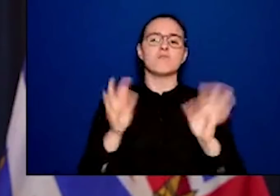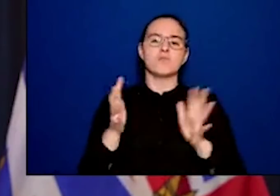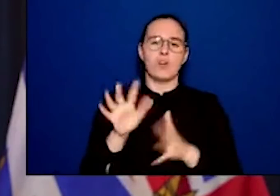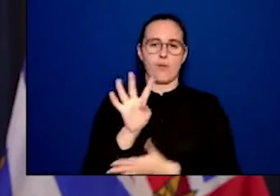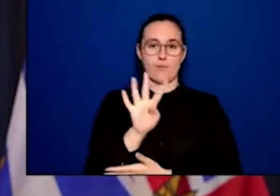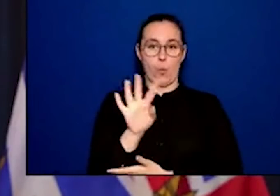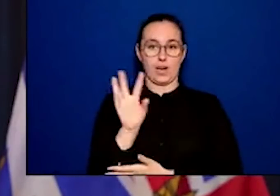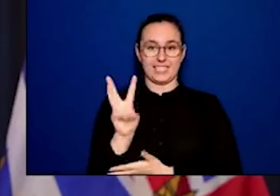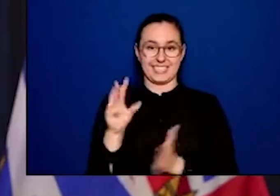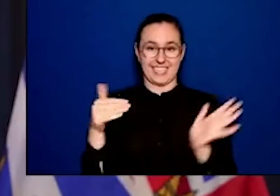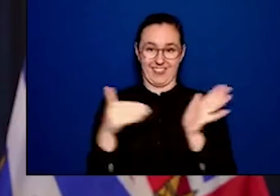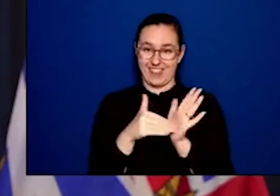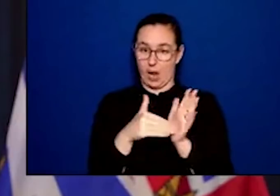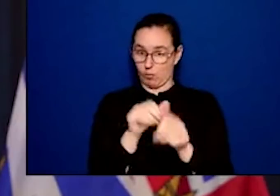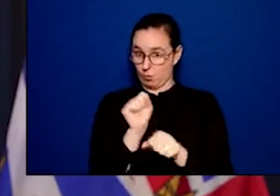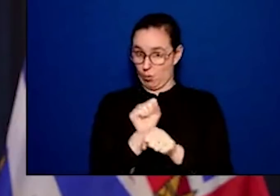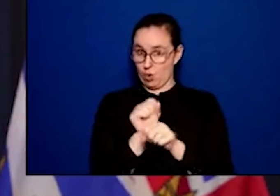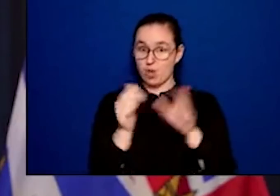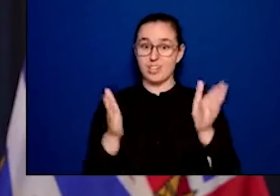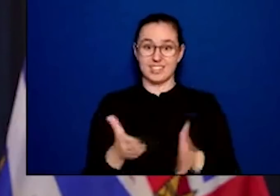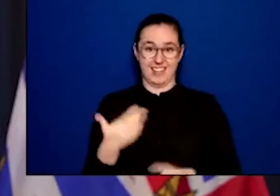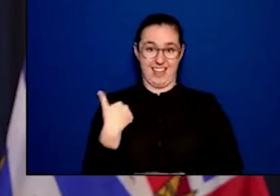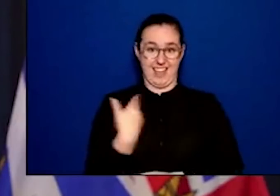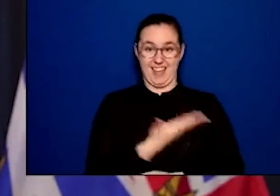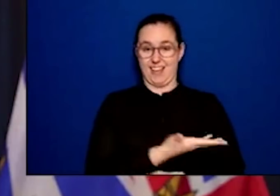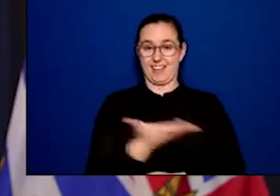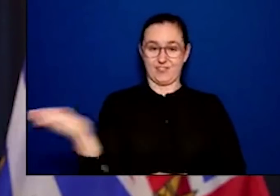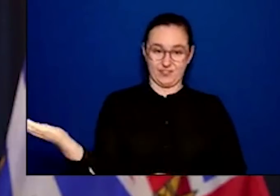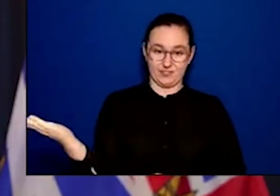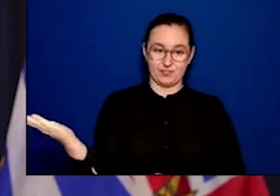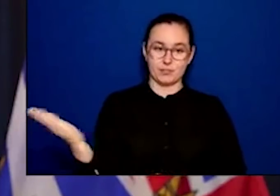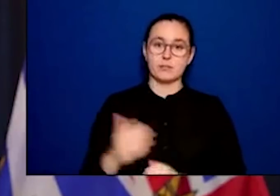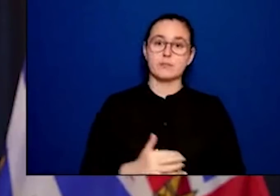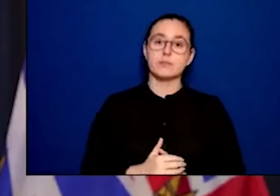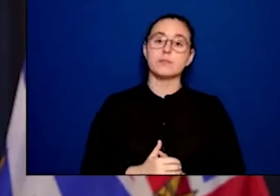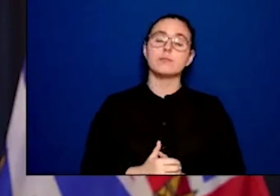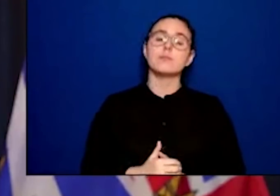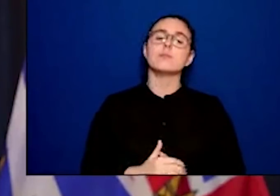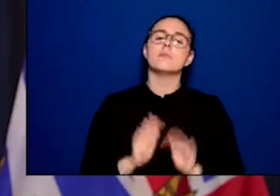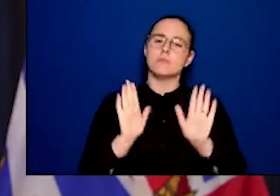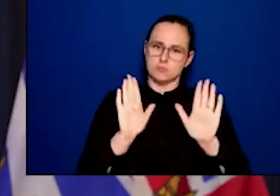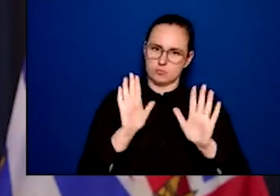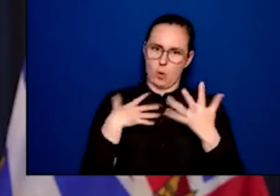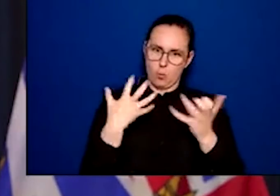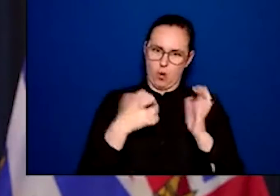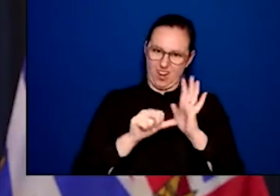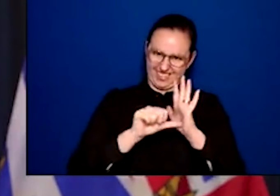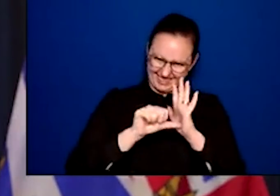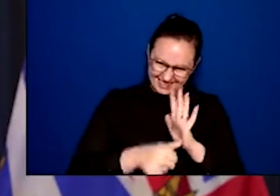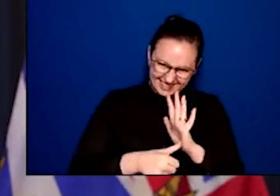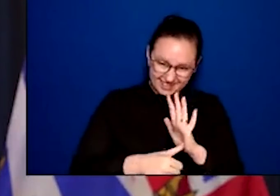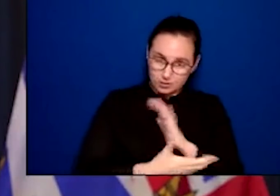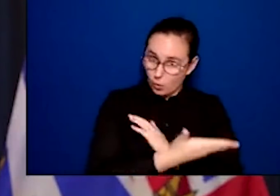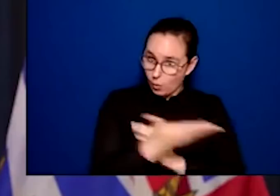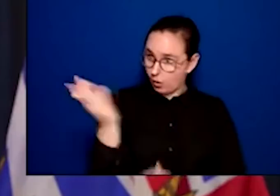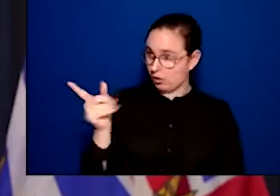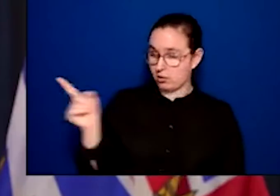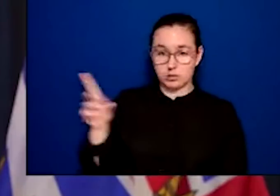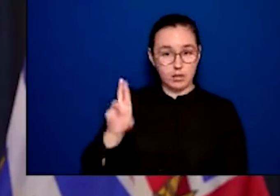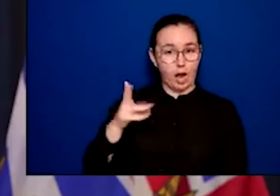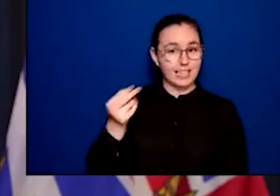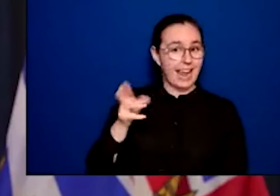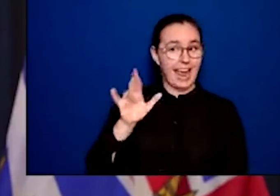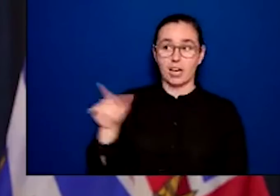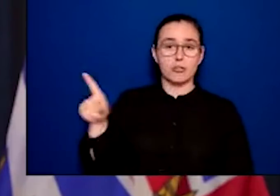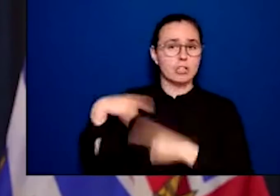workers. And I want to note to everybody, and Dr. Henry has been clear about this, that this